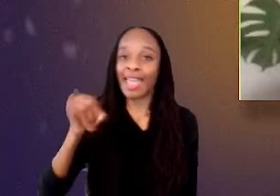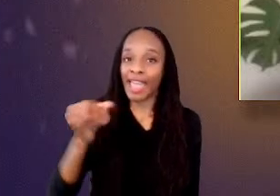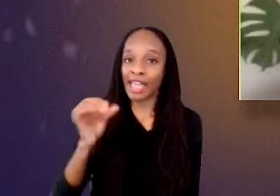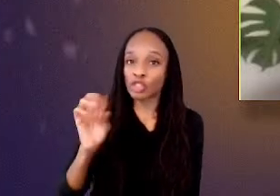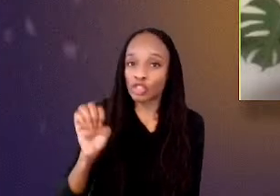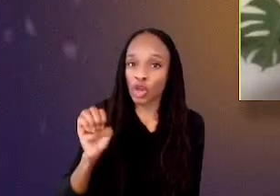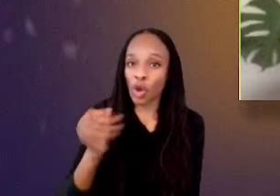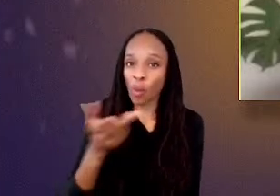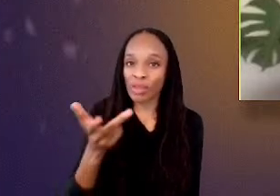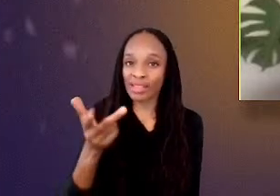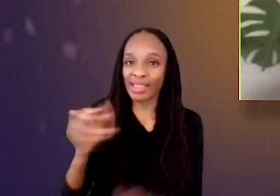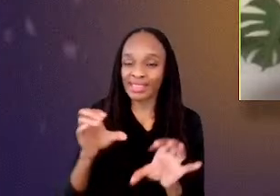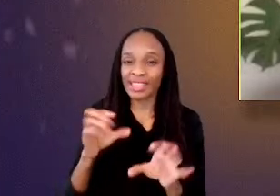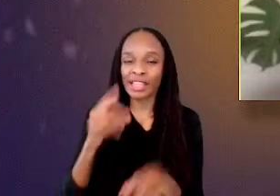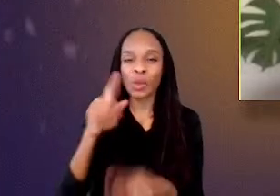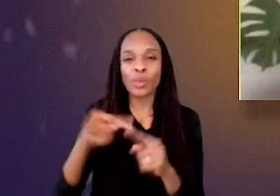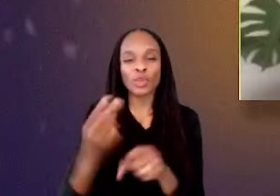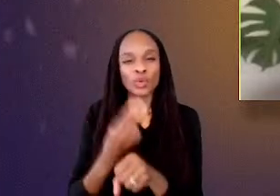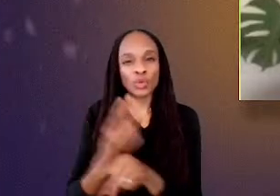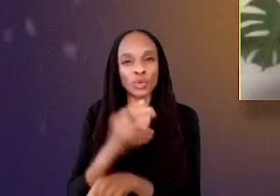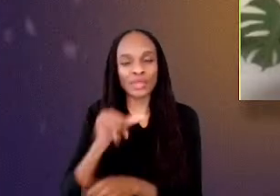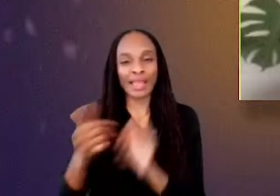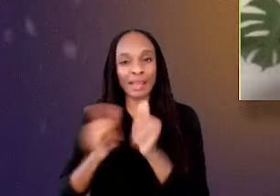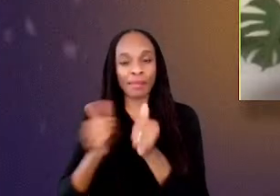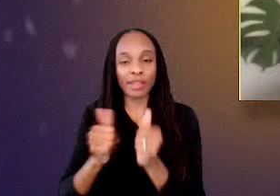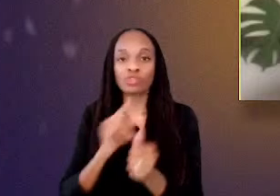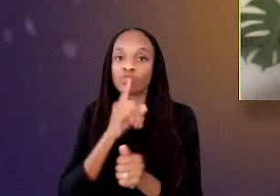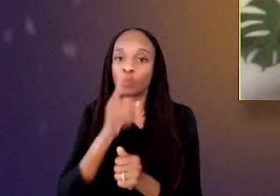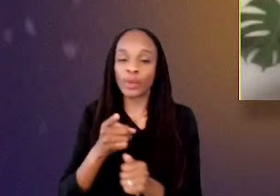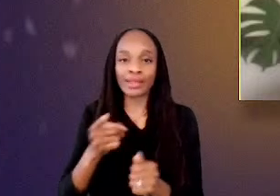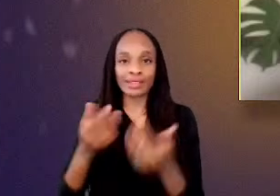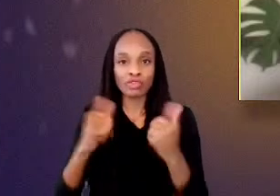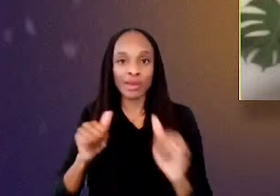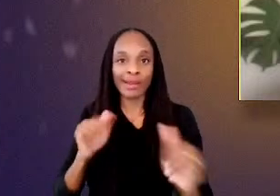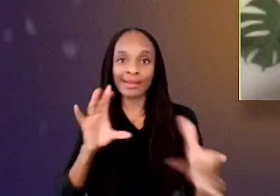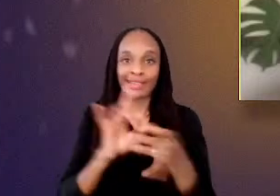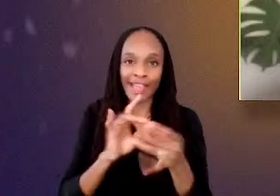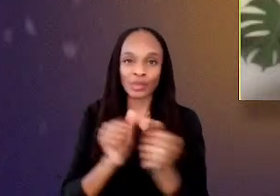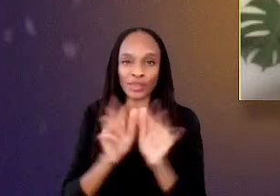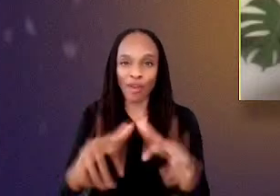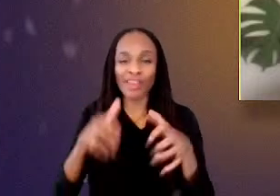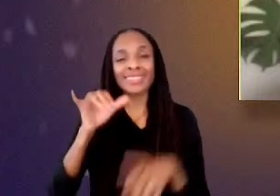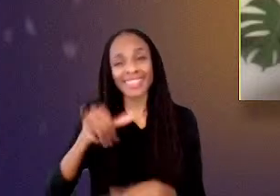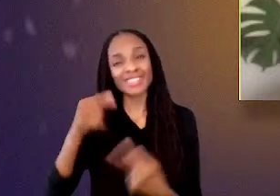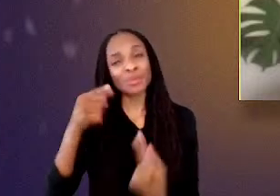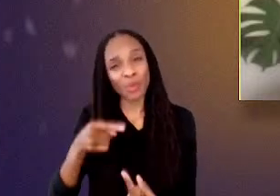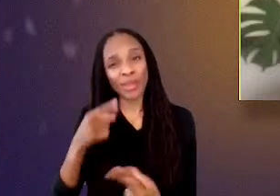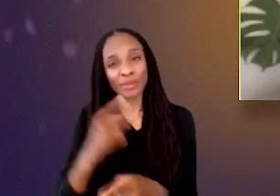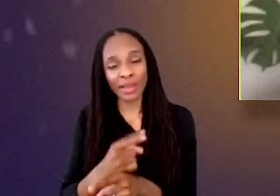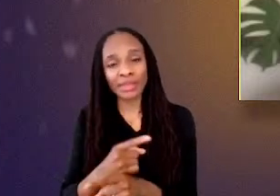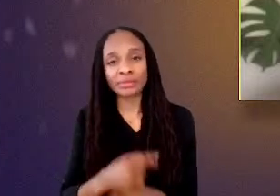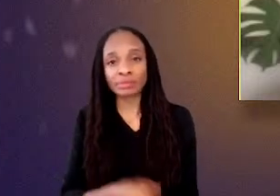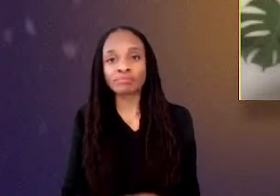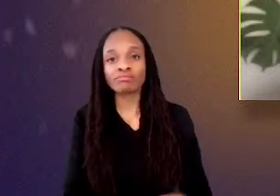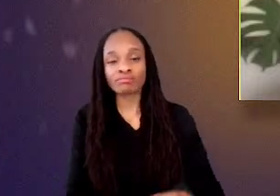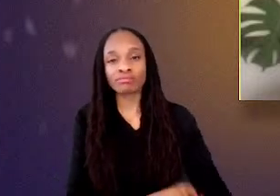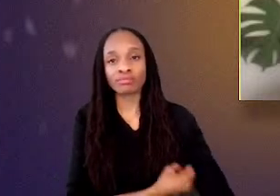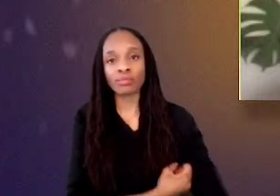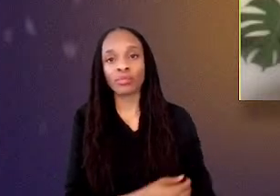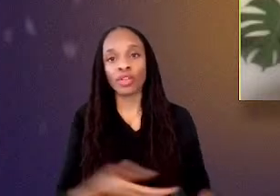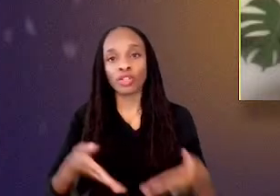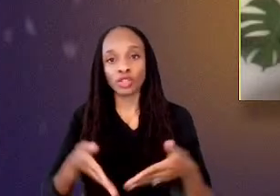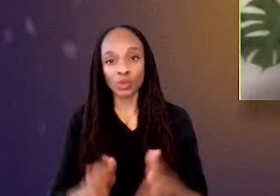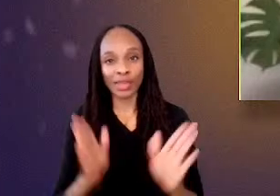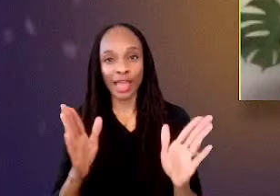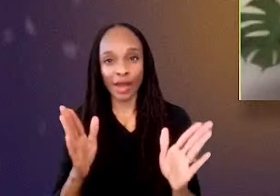when you utilize that campaign to further connect with audiences, and that's hopefully the point, right, is to allow